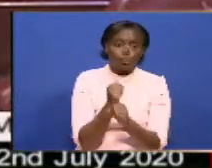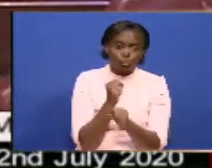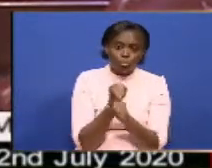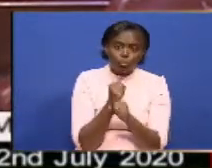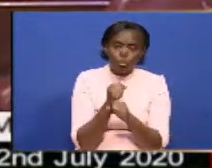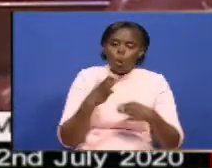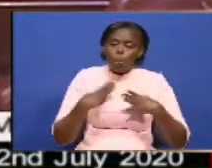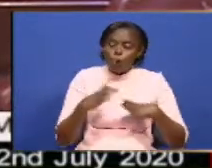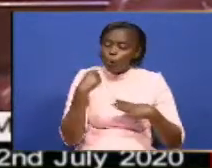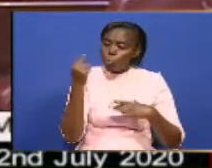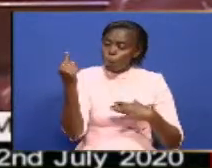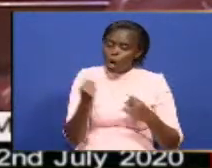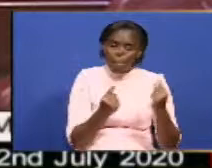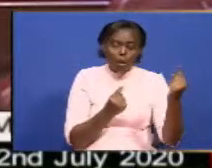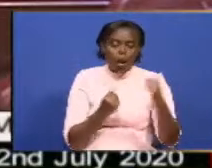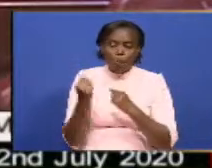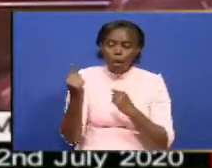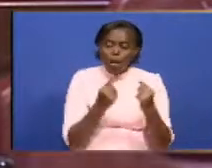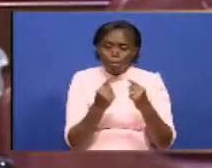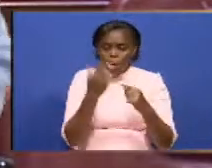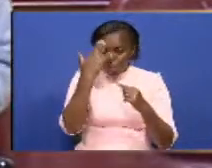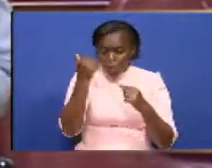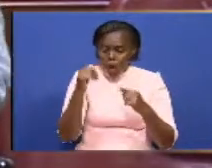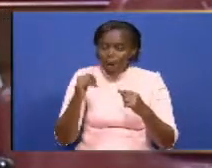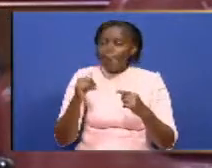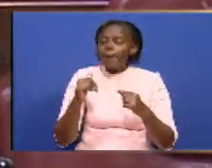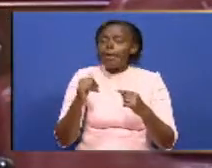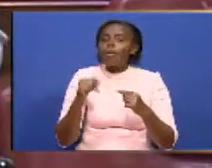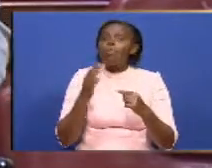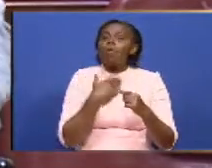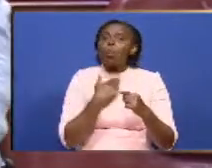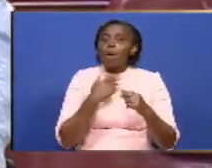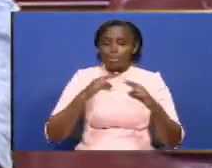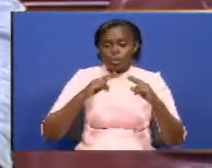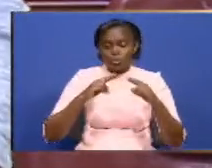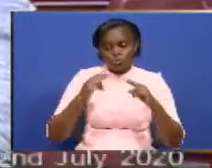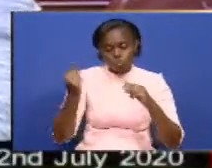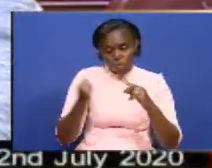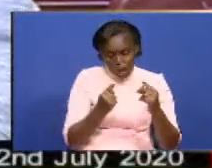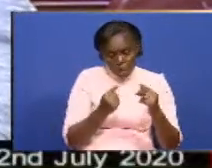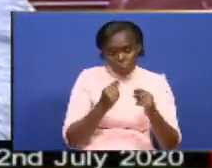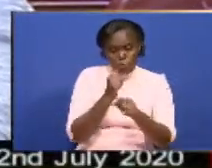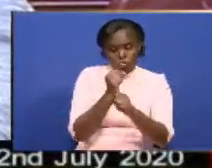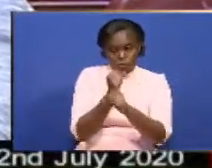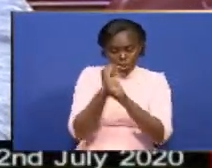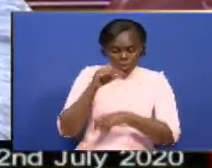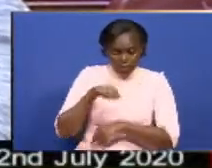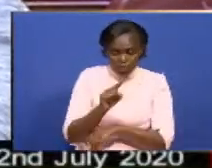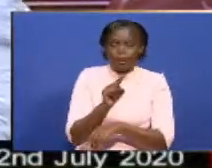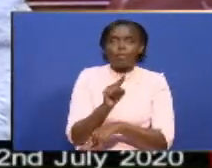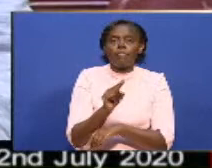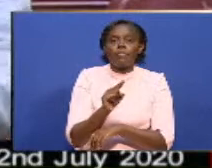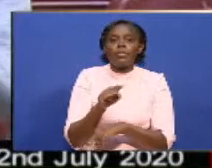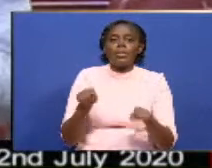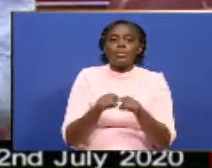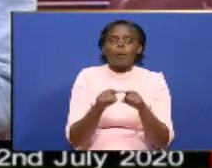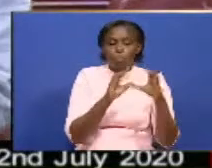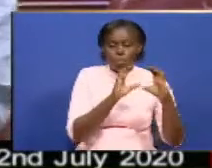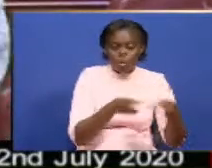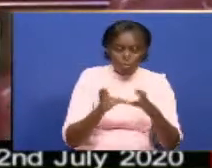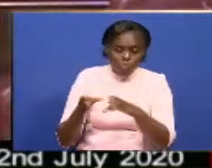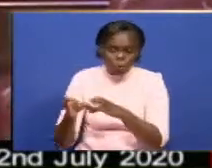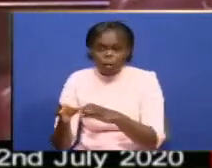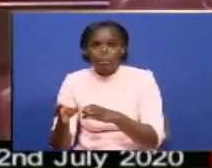who come seeking asylum, to protect them, and also to protect the host communities, and,